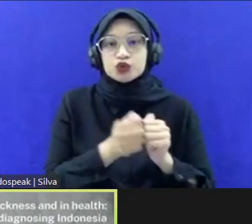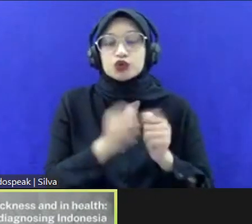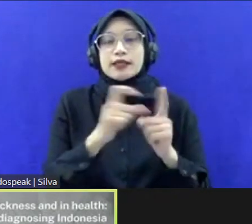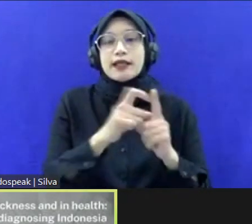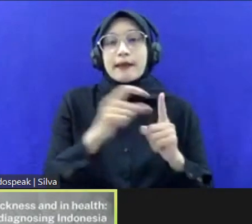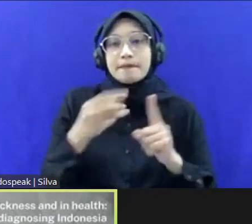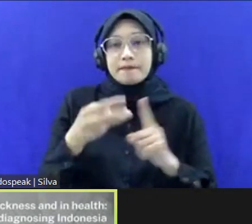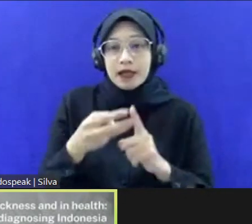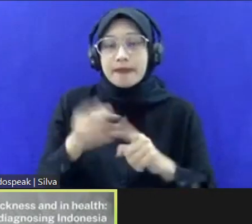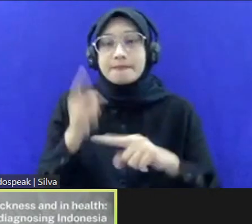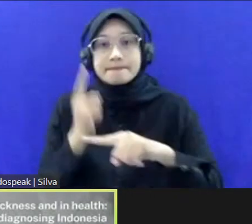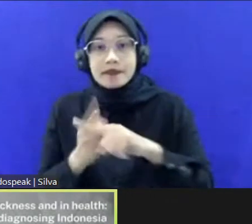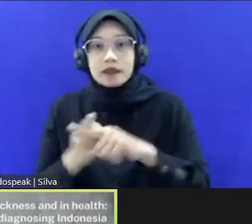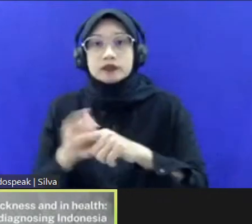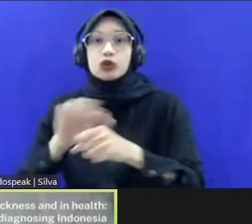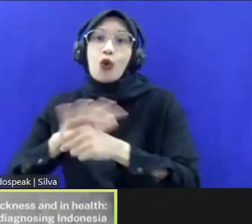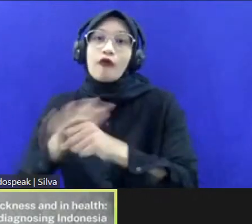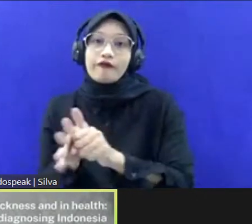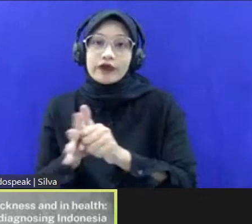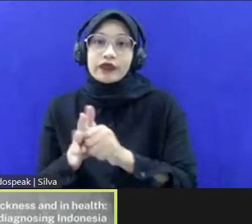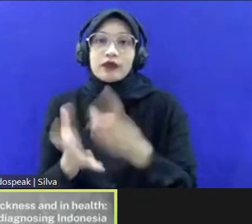COVID infections.